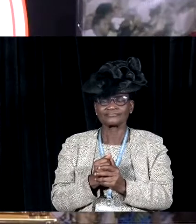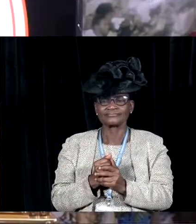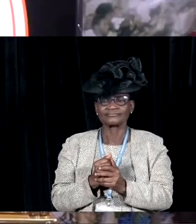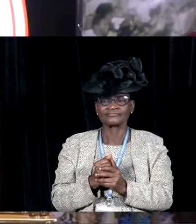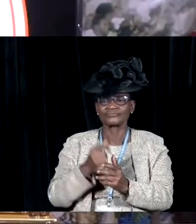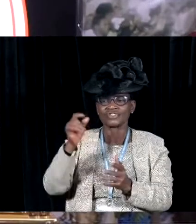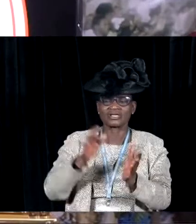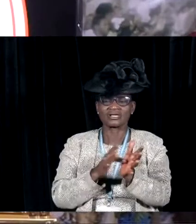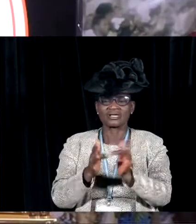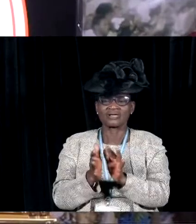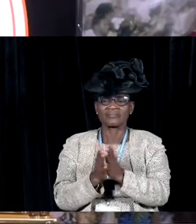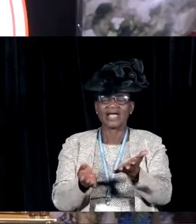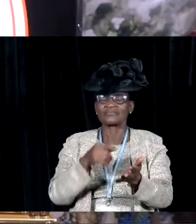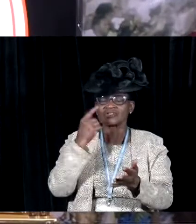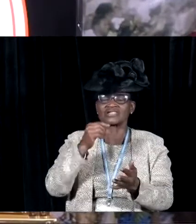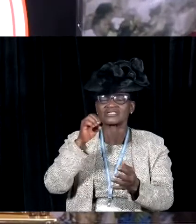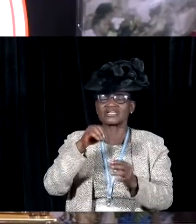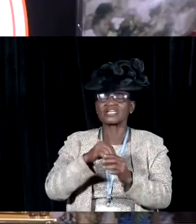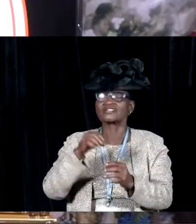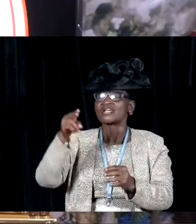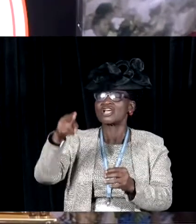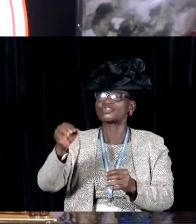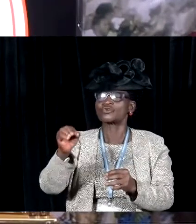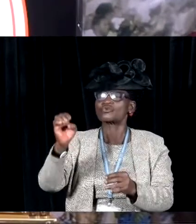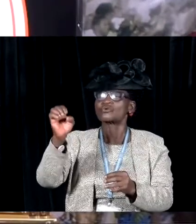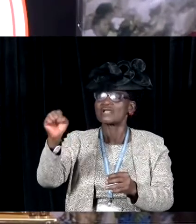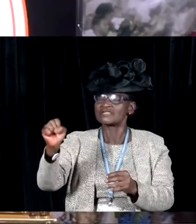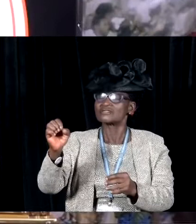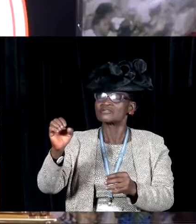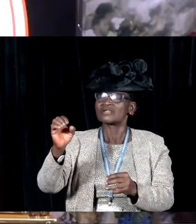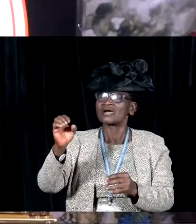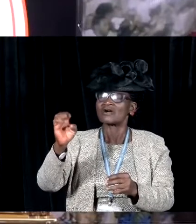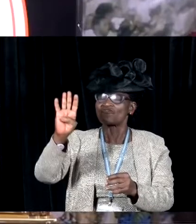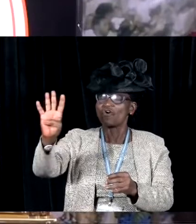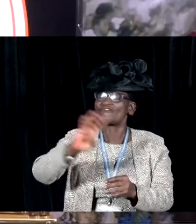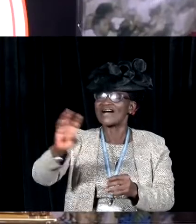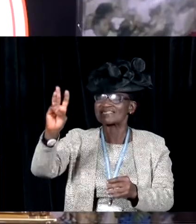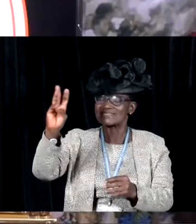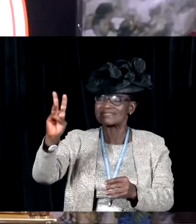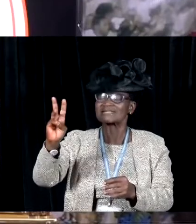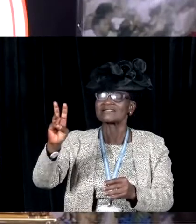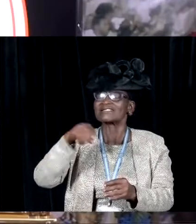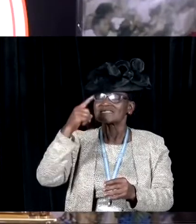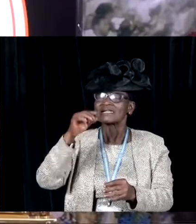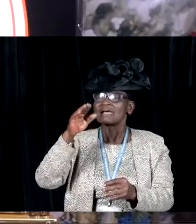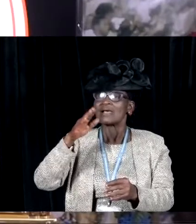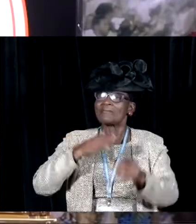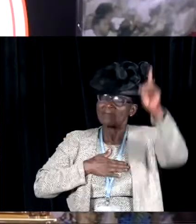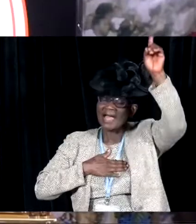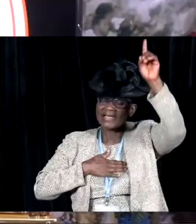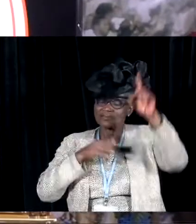Amen. The Bible says in Hosea chapter 4, verse 6, Hosea 4, verse 6, he said, the people, my people